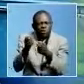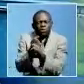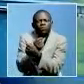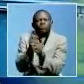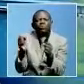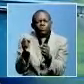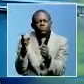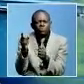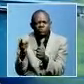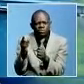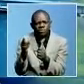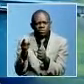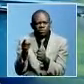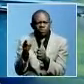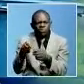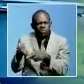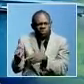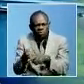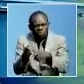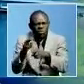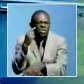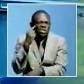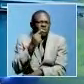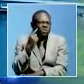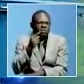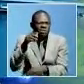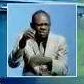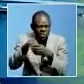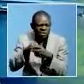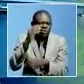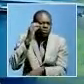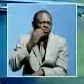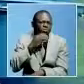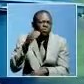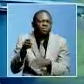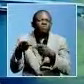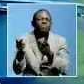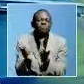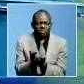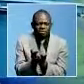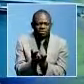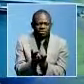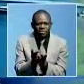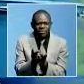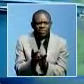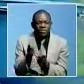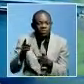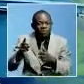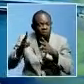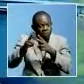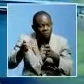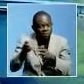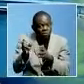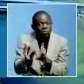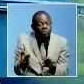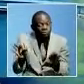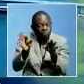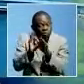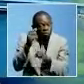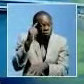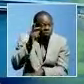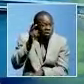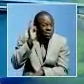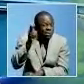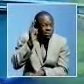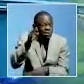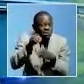which transfers the Barotse Plains. The minister said Makono village has great traditional significance to the Litunga in Western Province